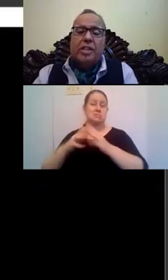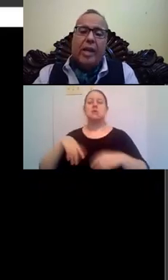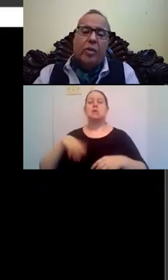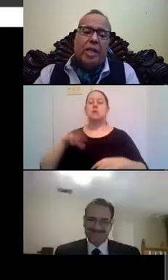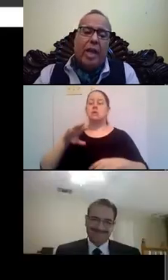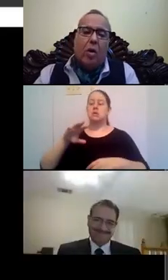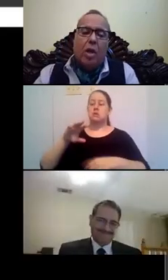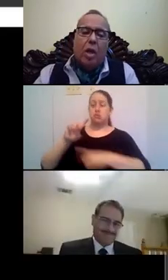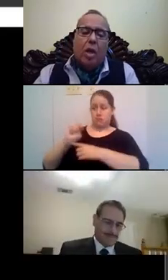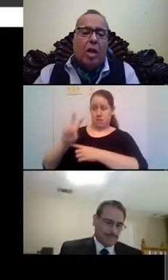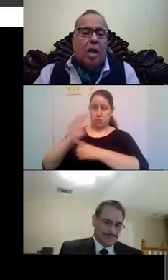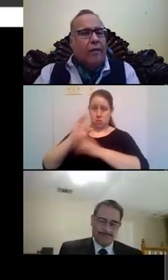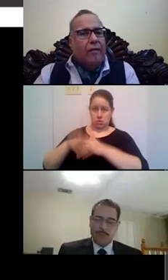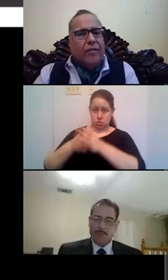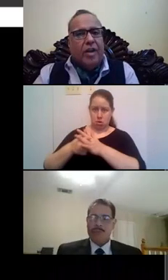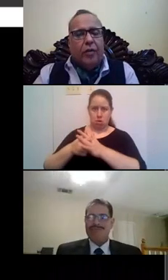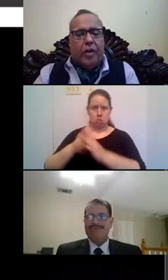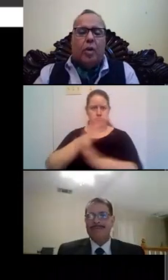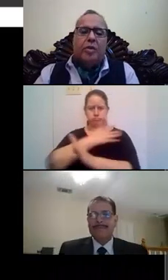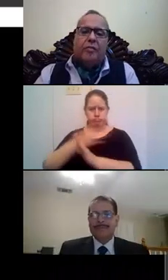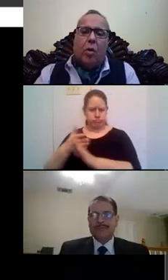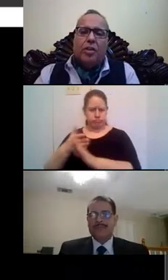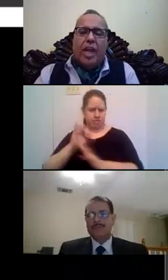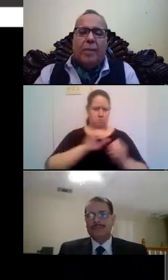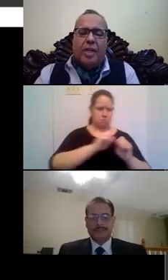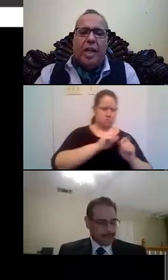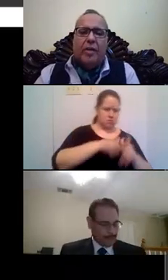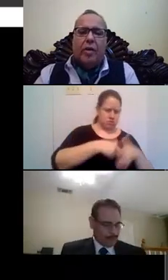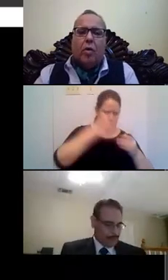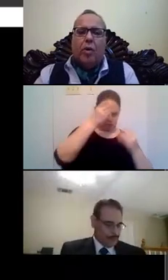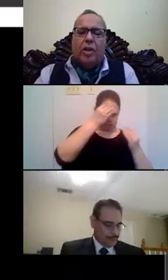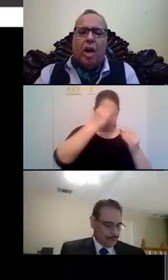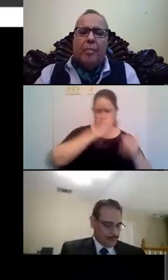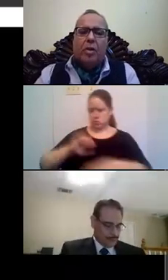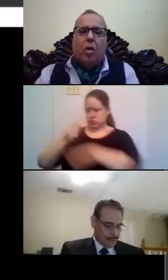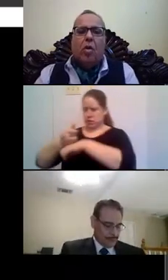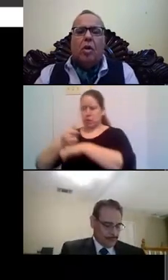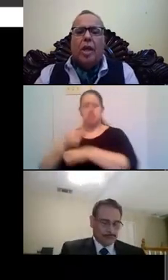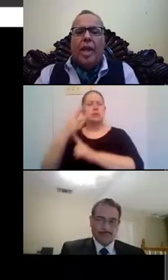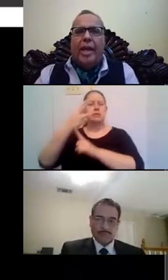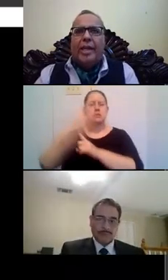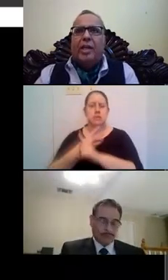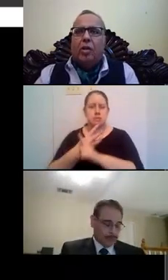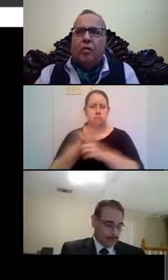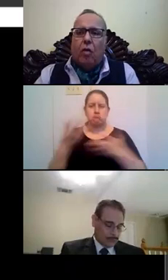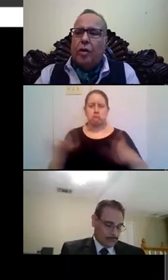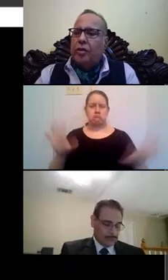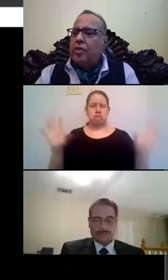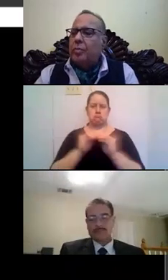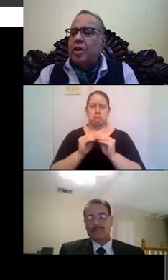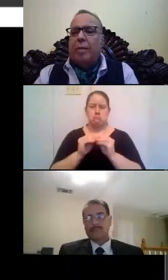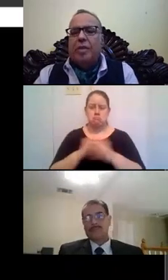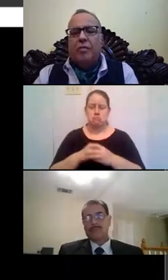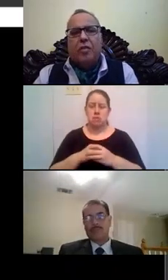really astounding how different groups of folks came together with a common goal. And I look forward